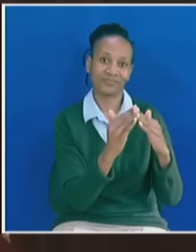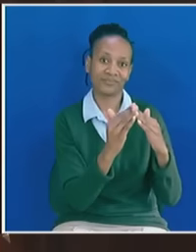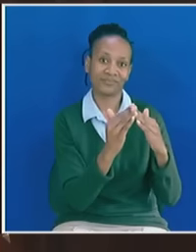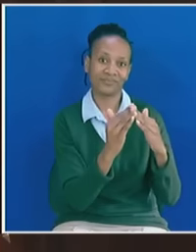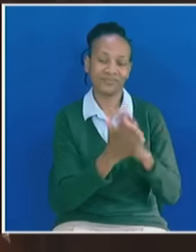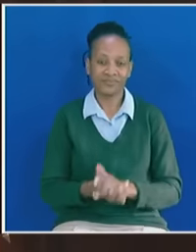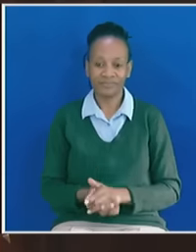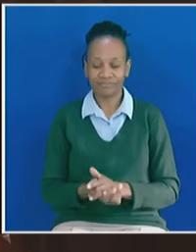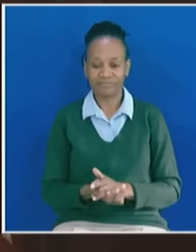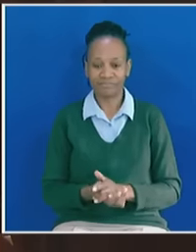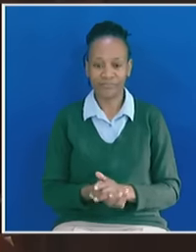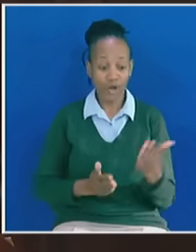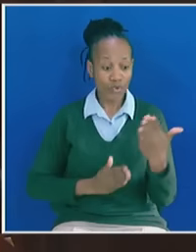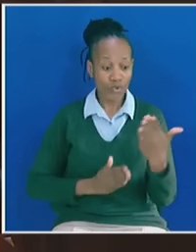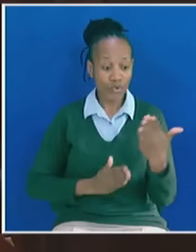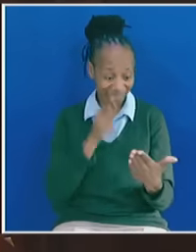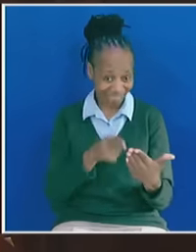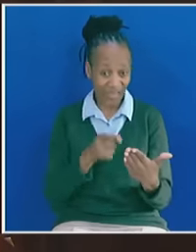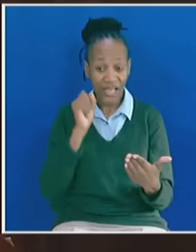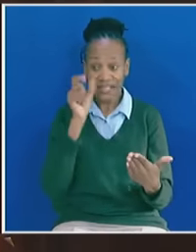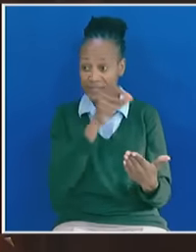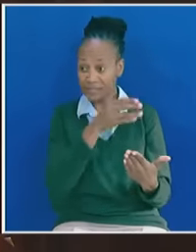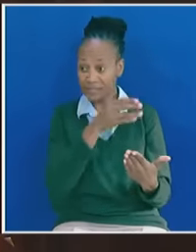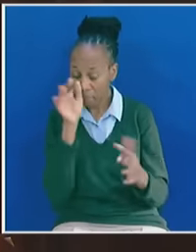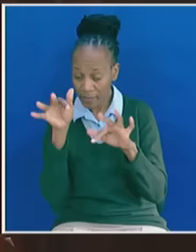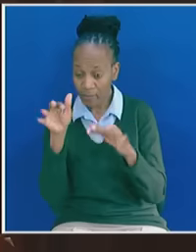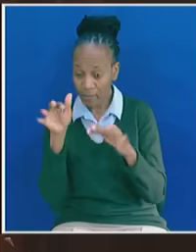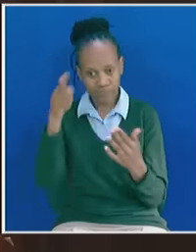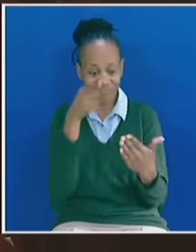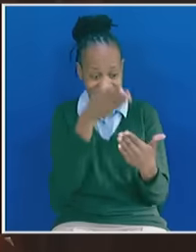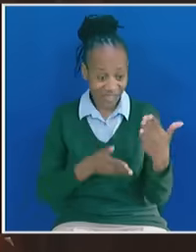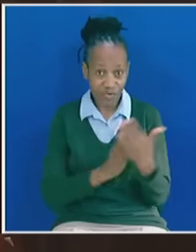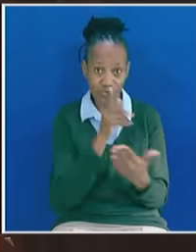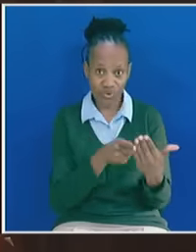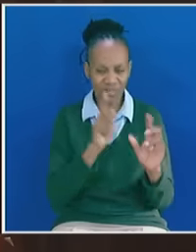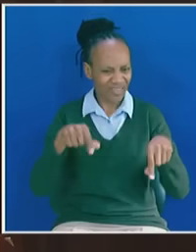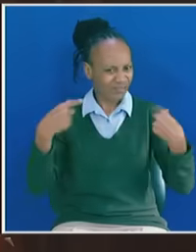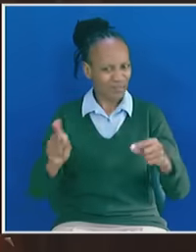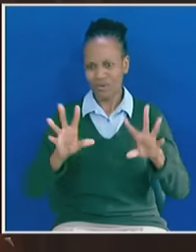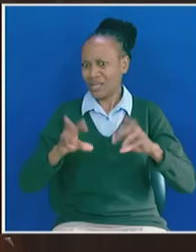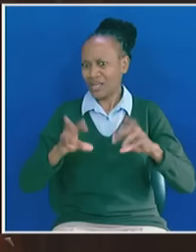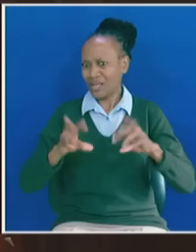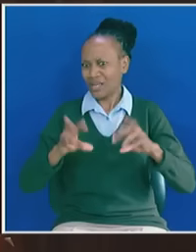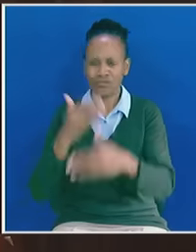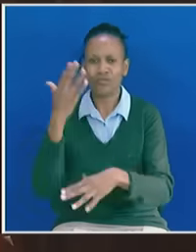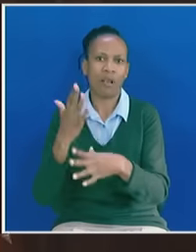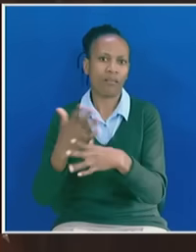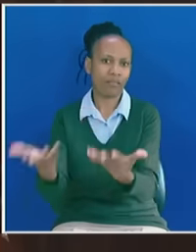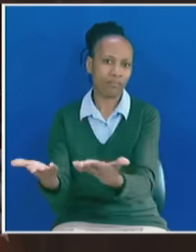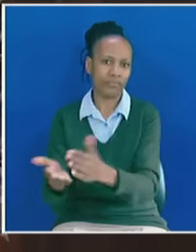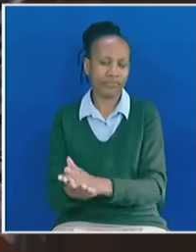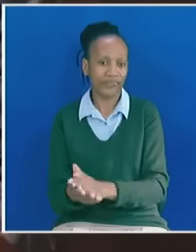Those contravening these rights and freedom cannot be allowed to act with impunity. And it's a duty of the law